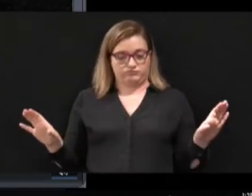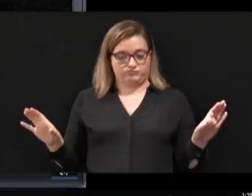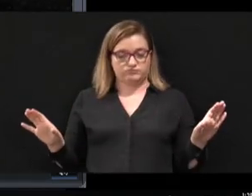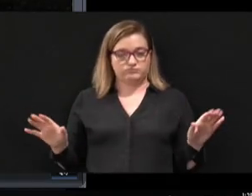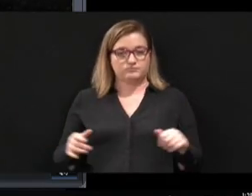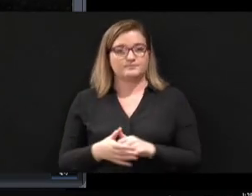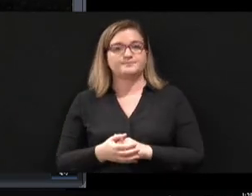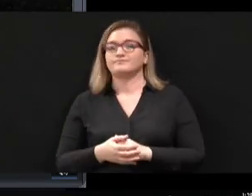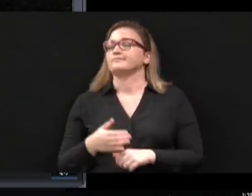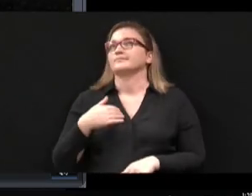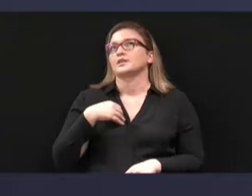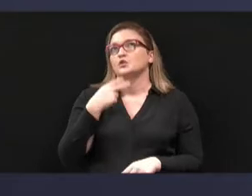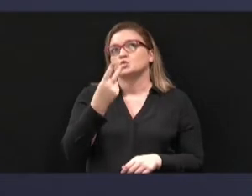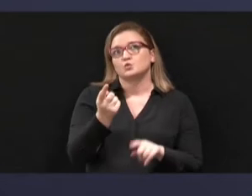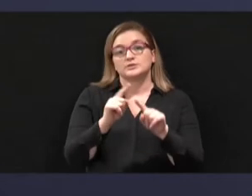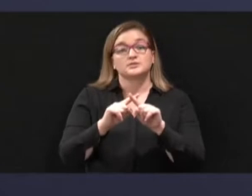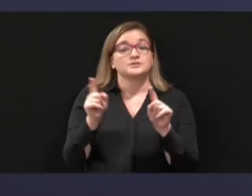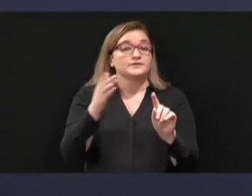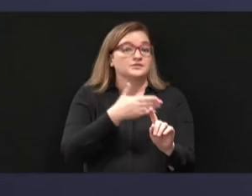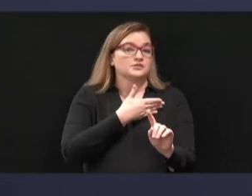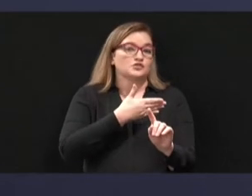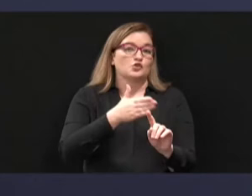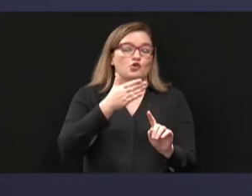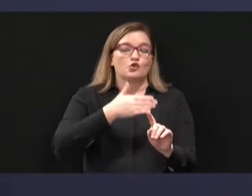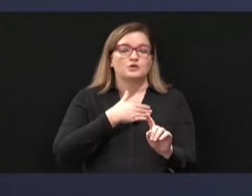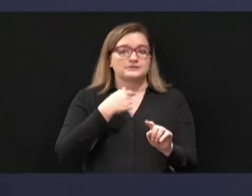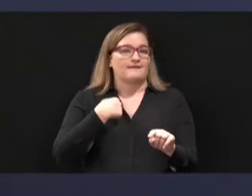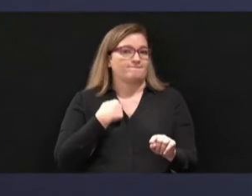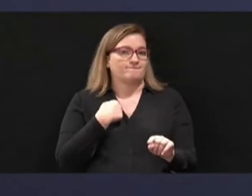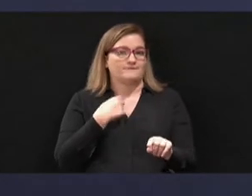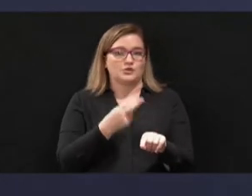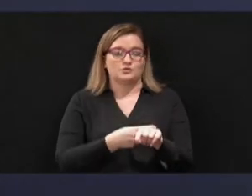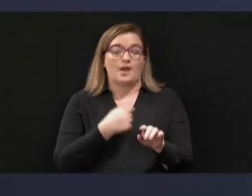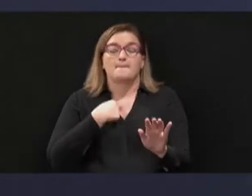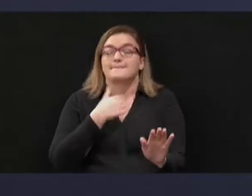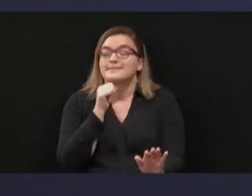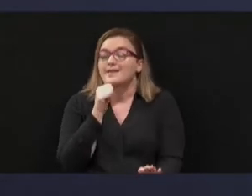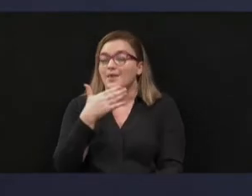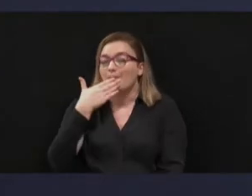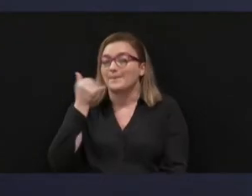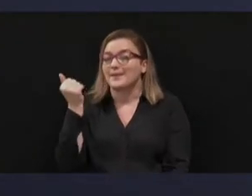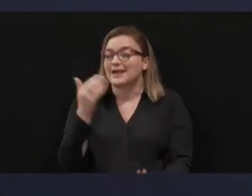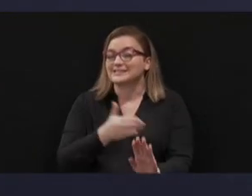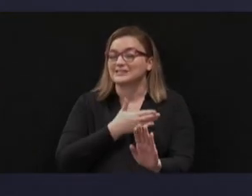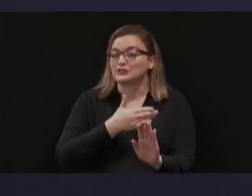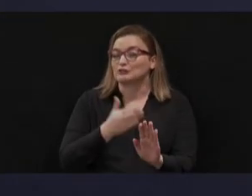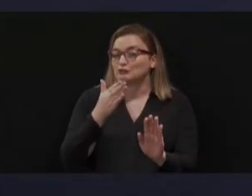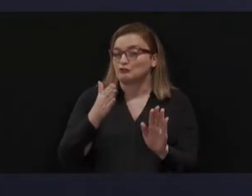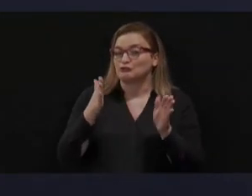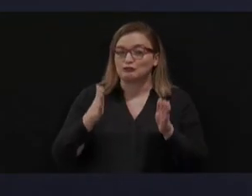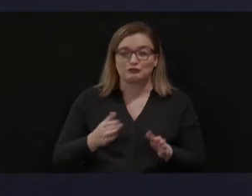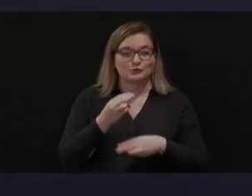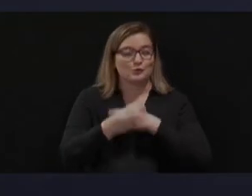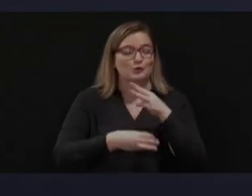I've had two different songs that I've used through the year. I am not the best singer in the world, but I will give it a